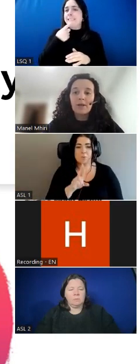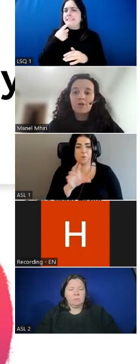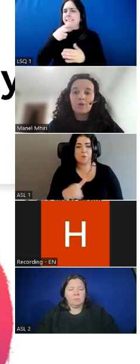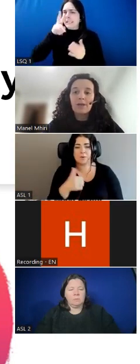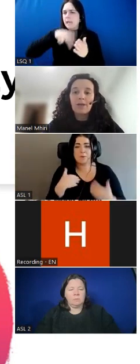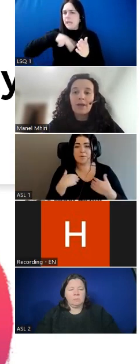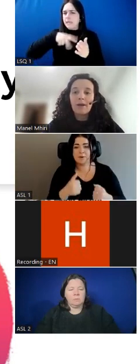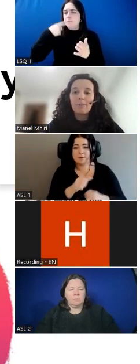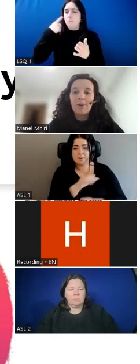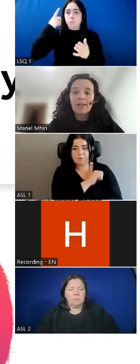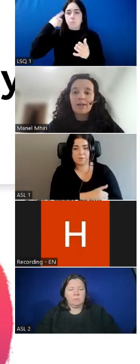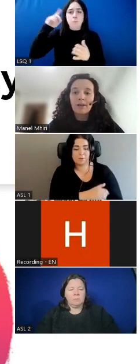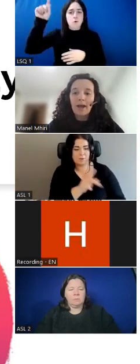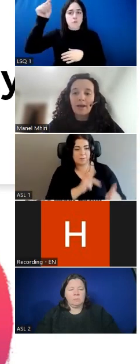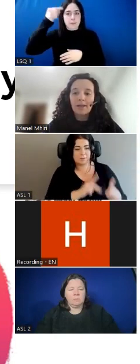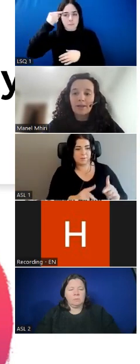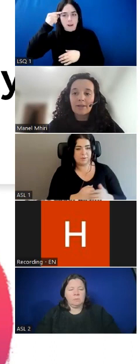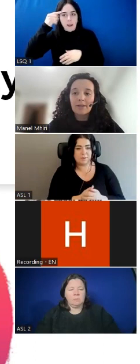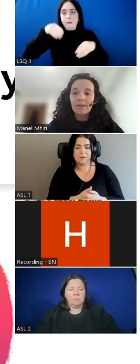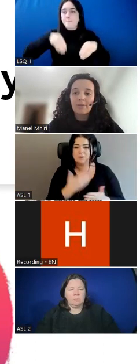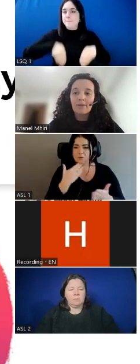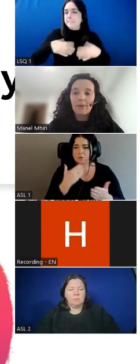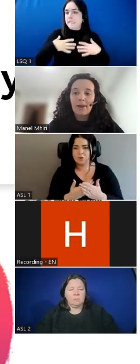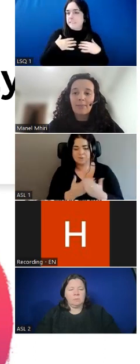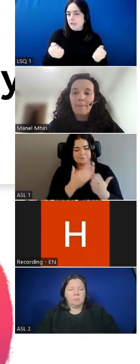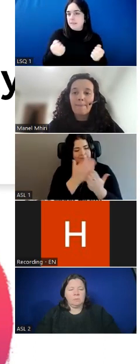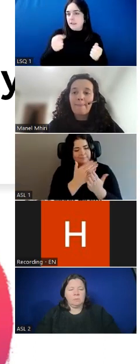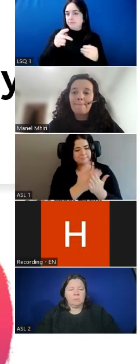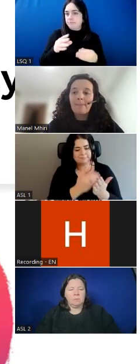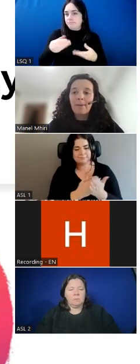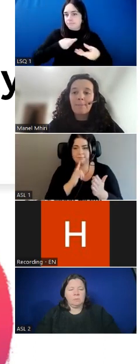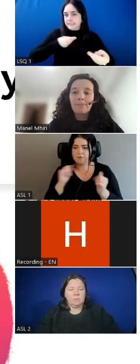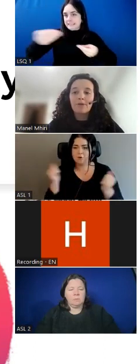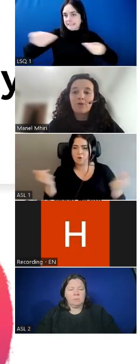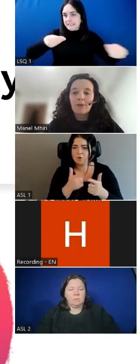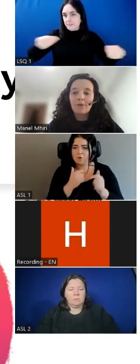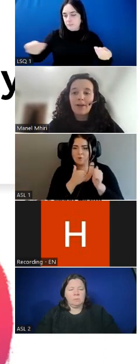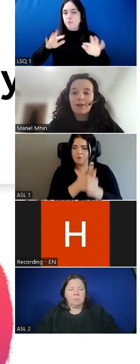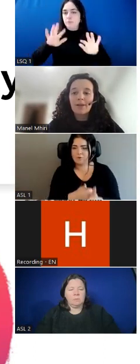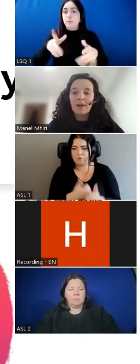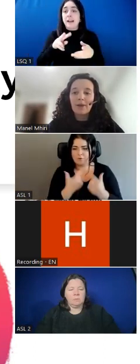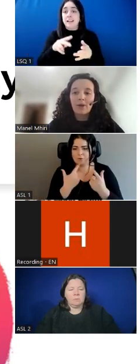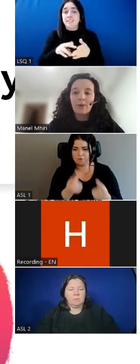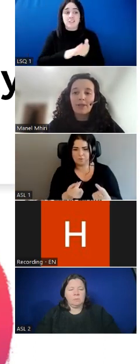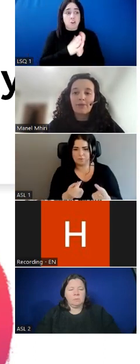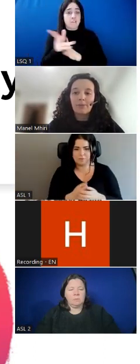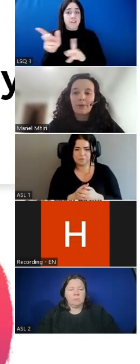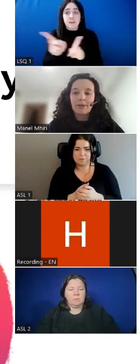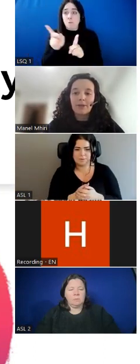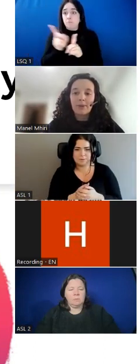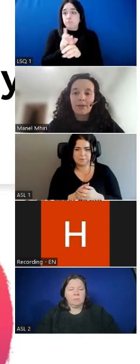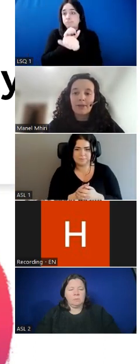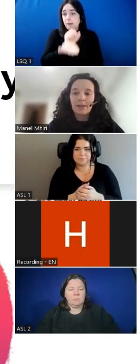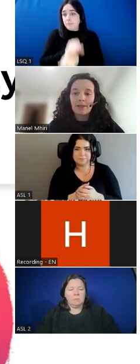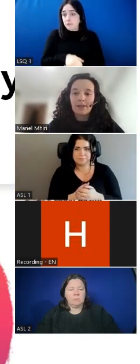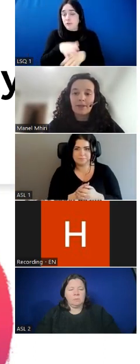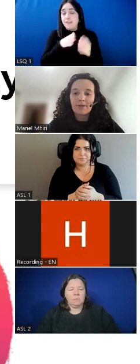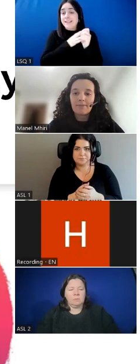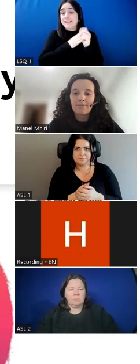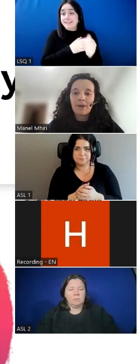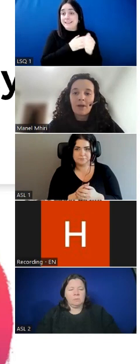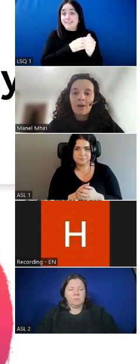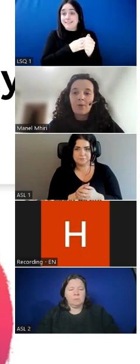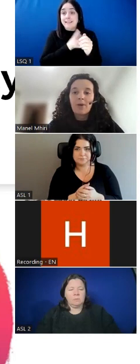authorities to be a practical guidance for them to advance health equity for persons with